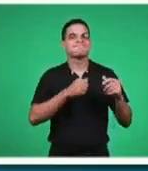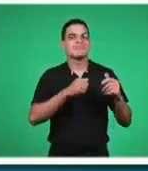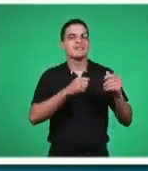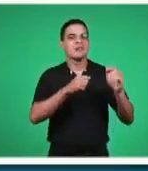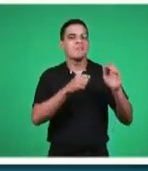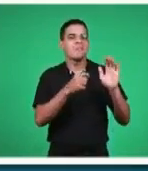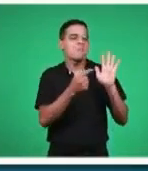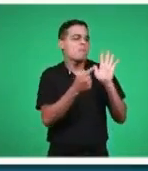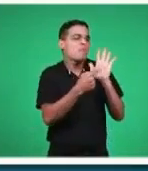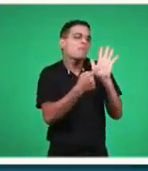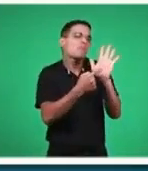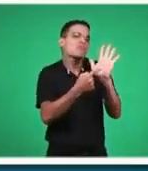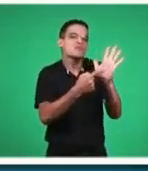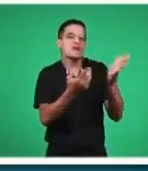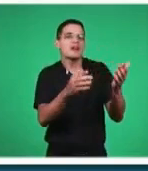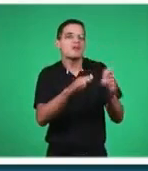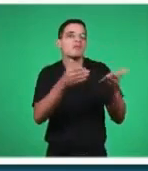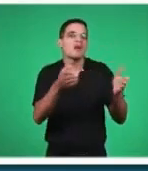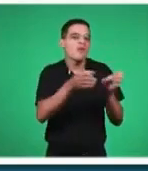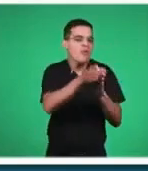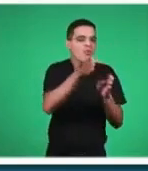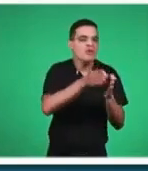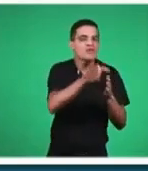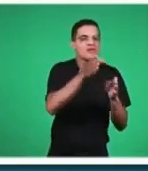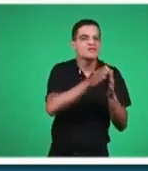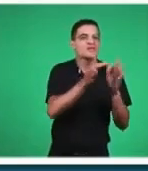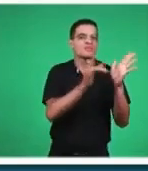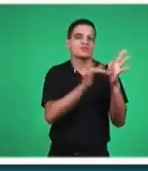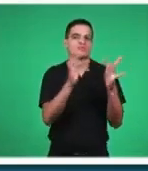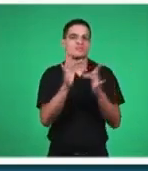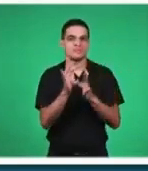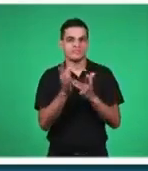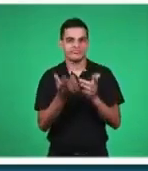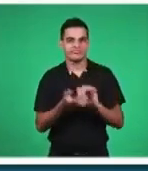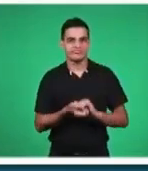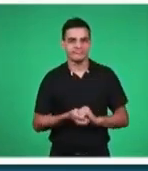We're going to cite a few aspects of these recommendations